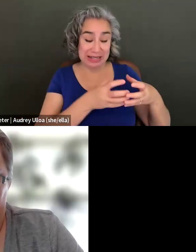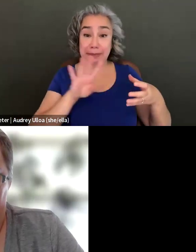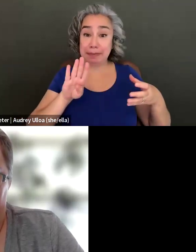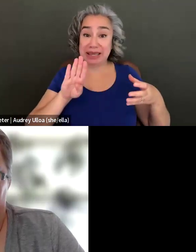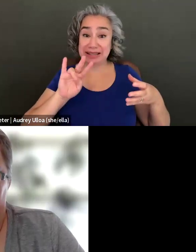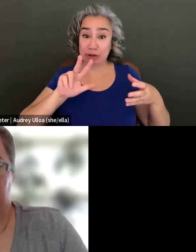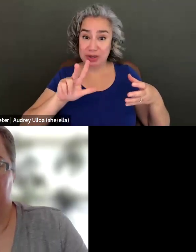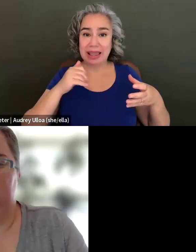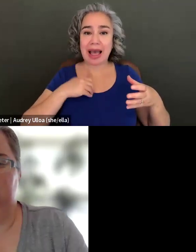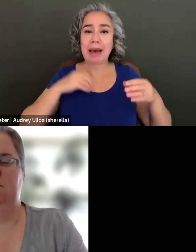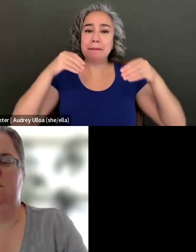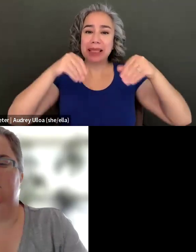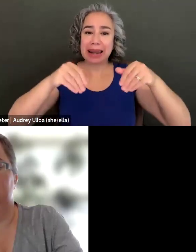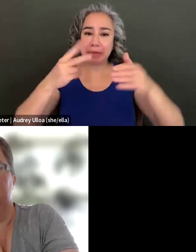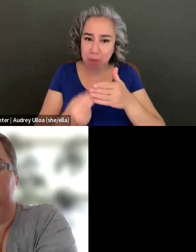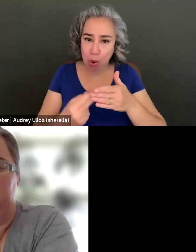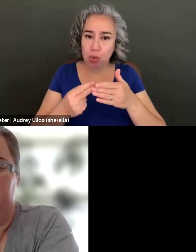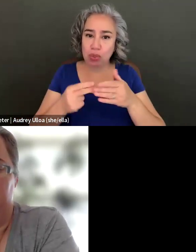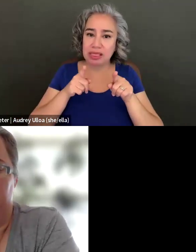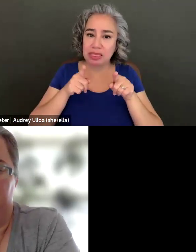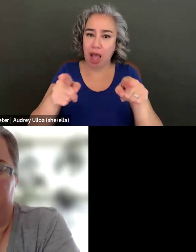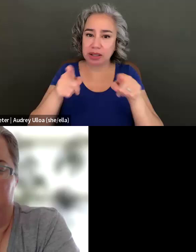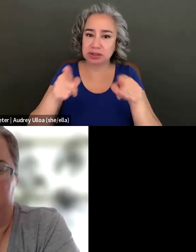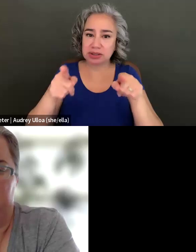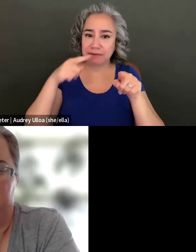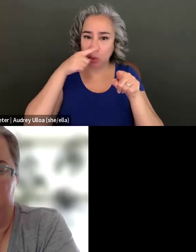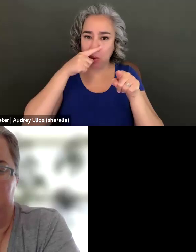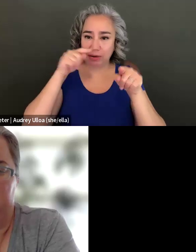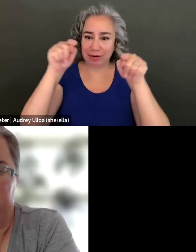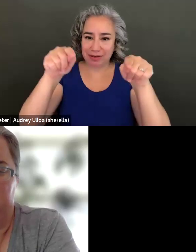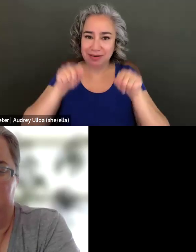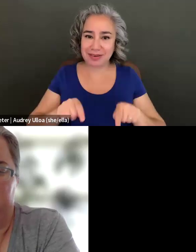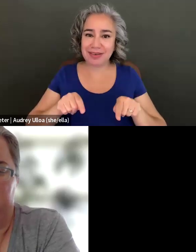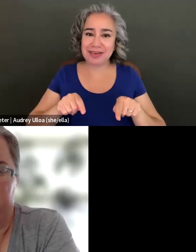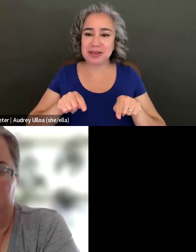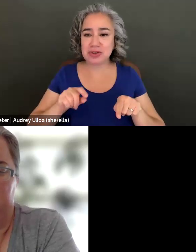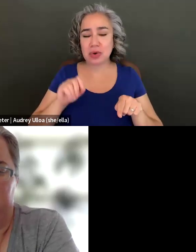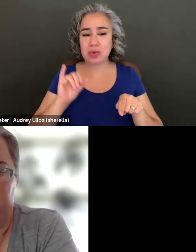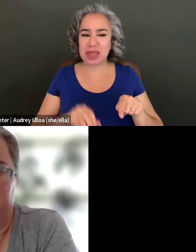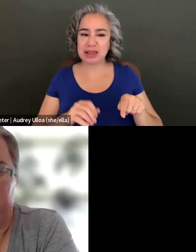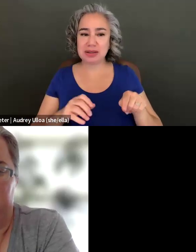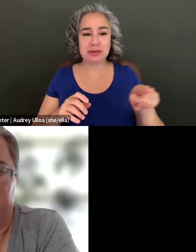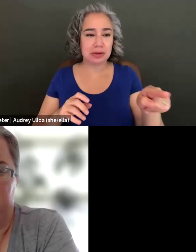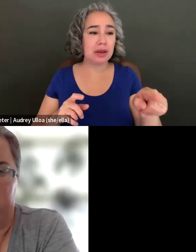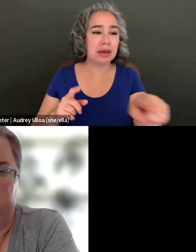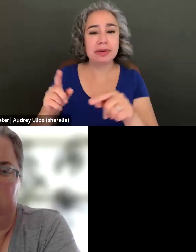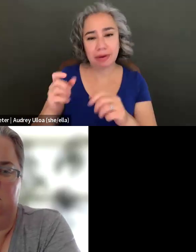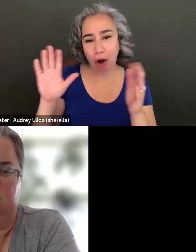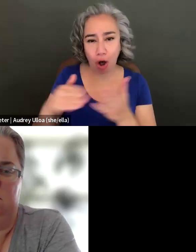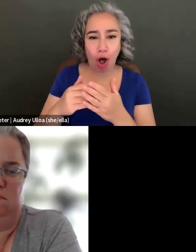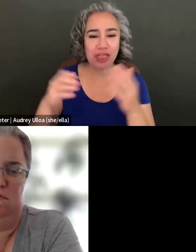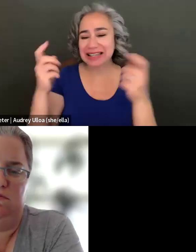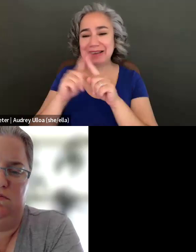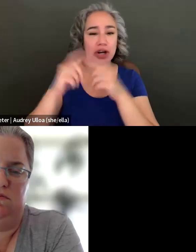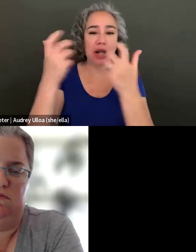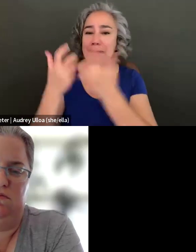heat conditions. This is just an example of one of the crosses that I did. This summarizes all of the combinations that